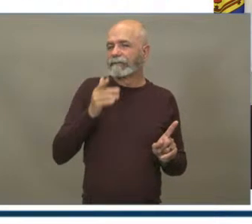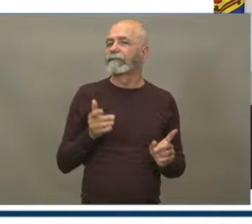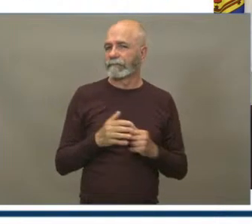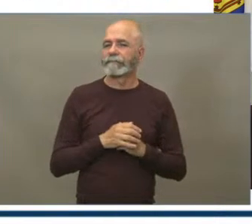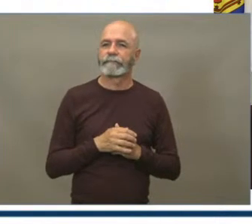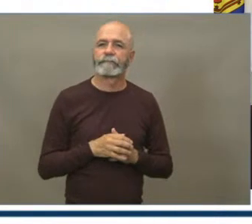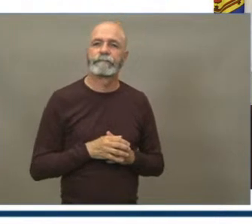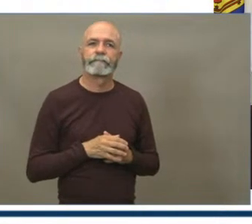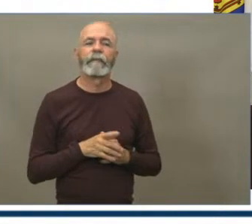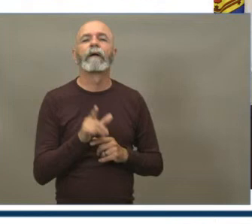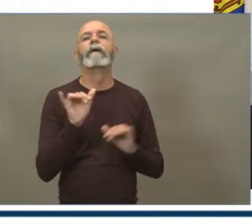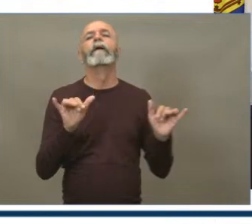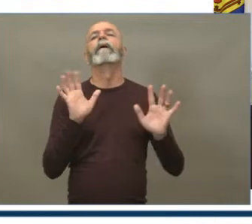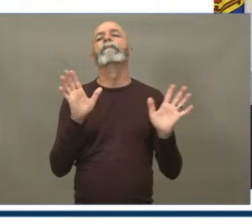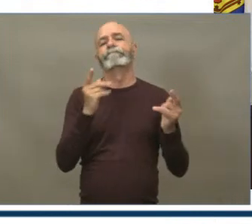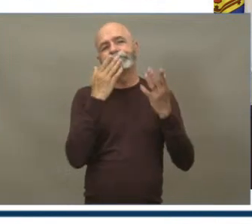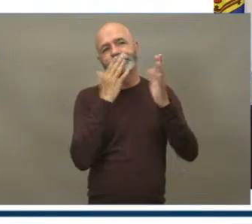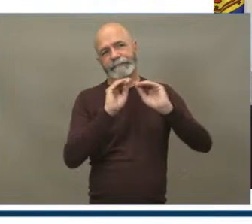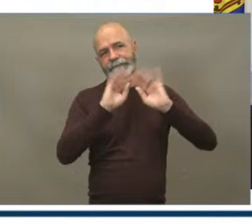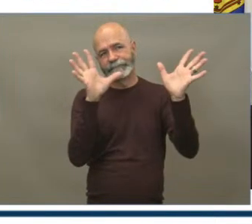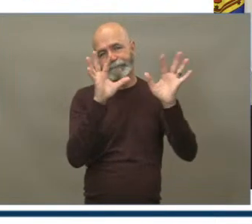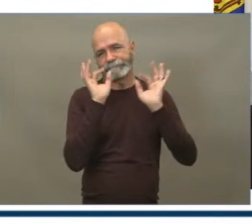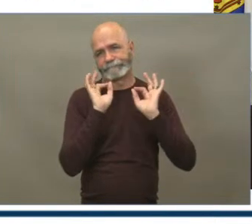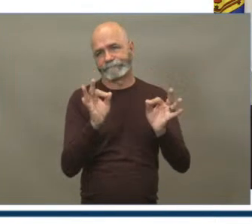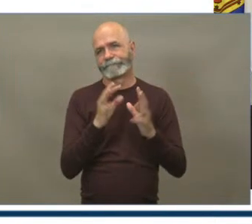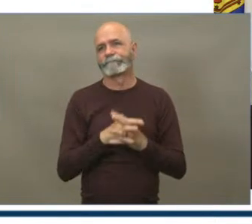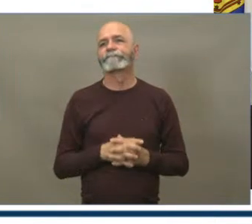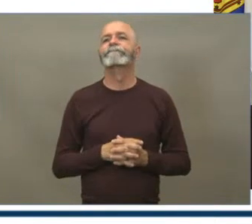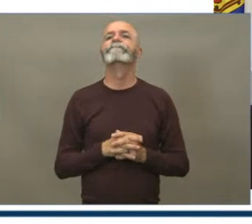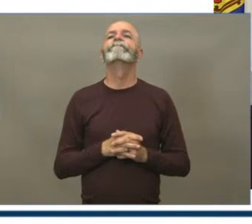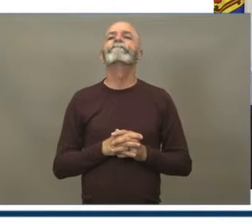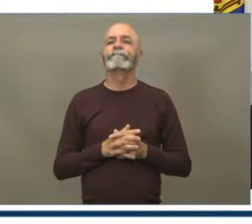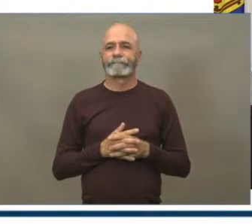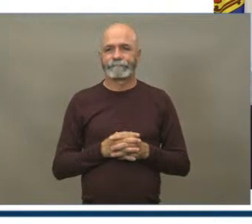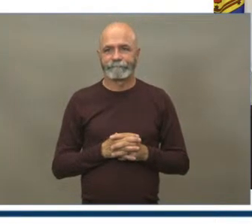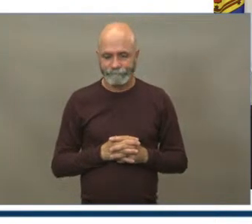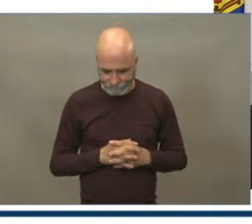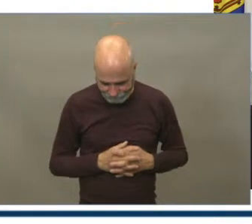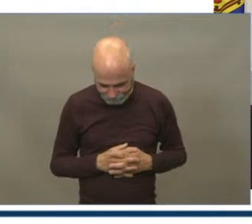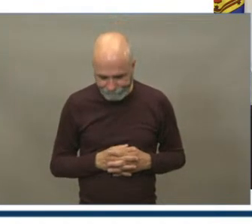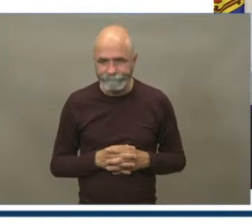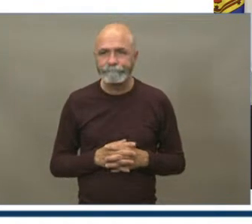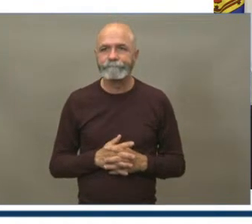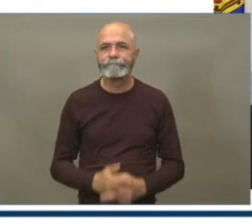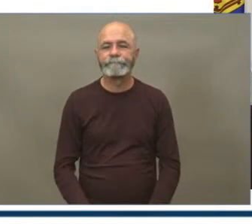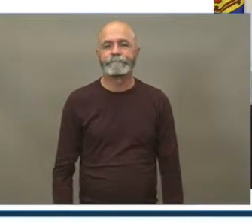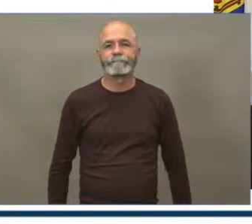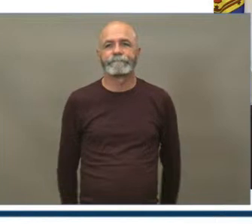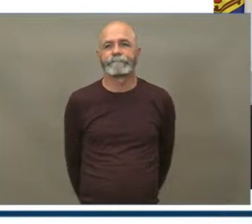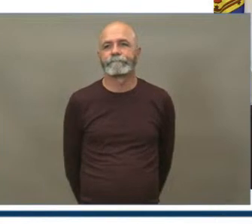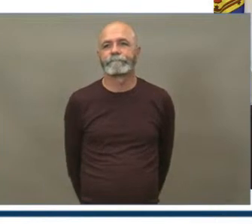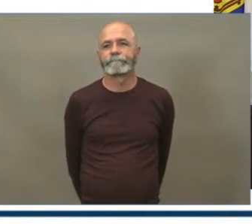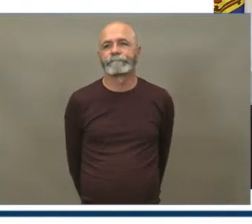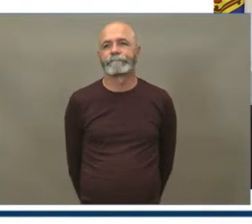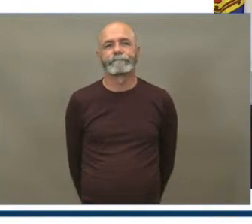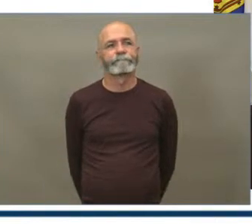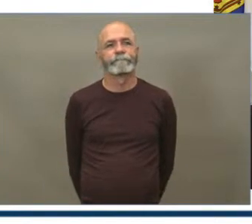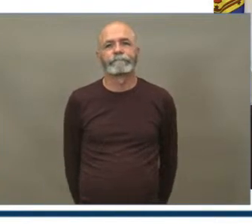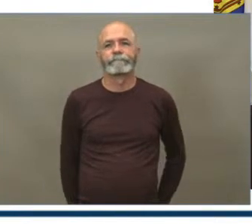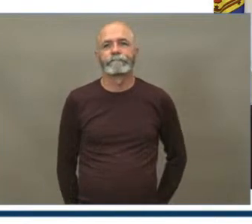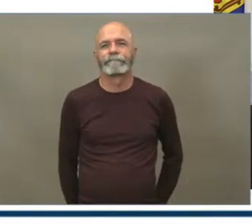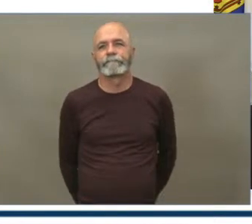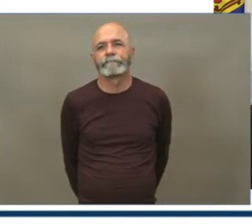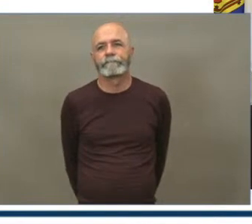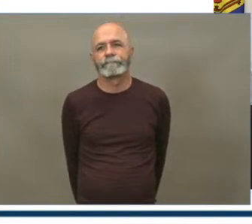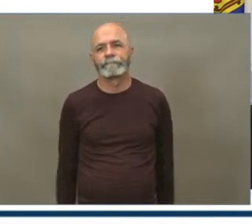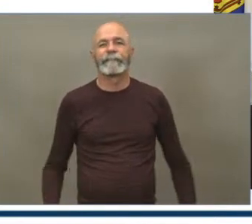for that explanation. That makes a little bit more sense. Given this lag and sort of the process